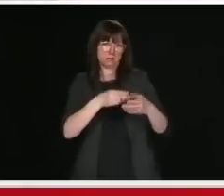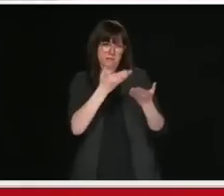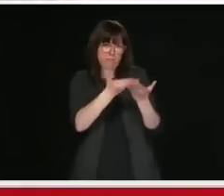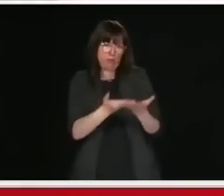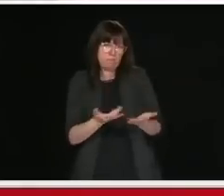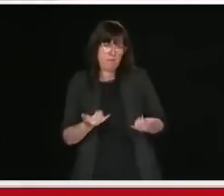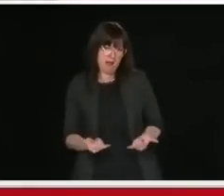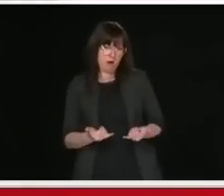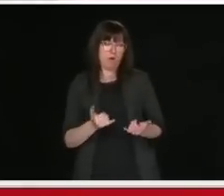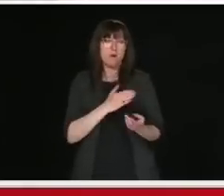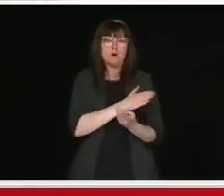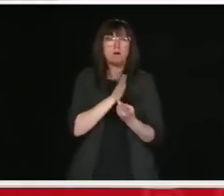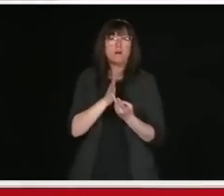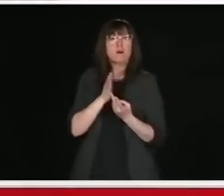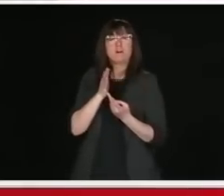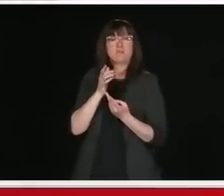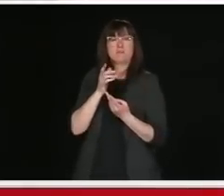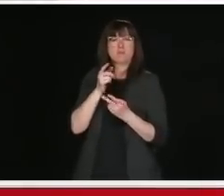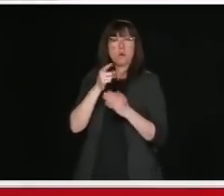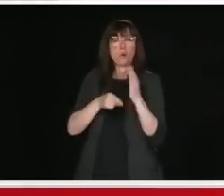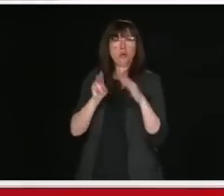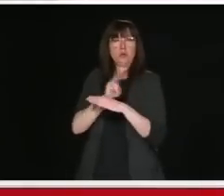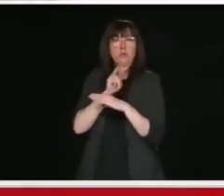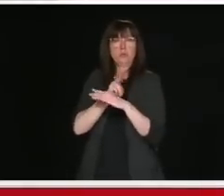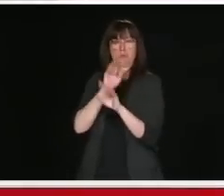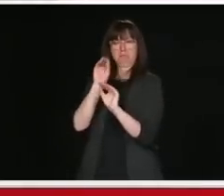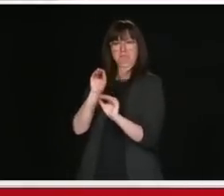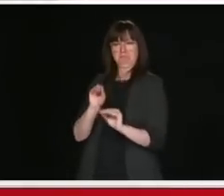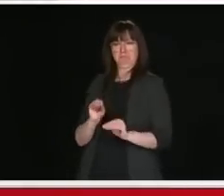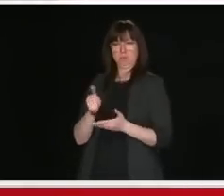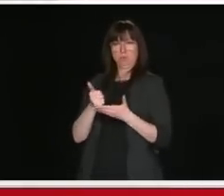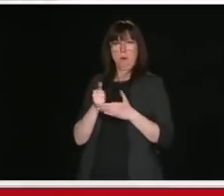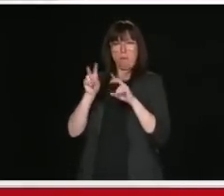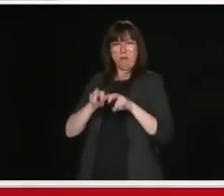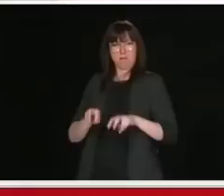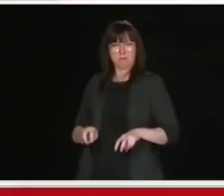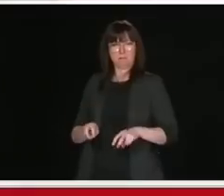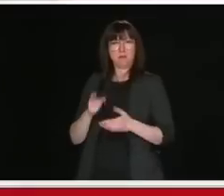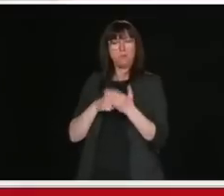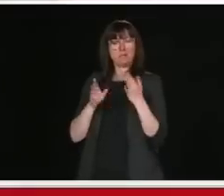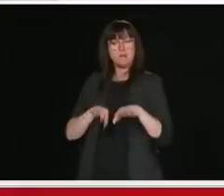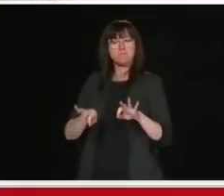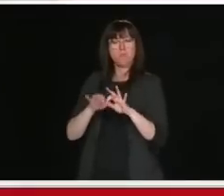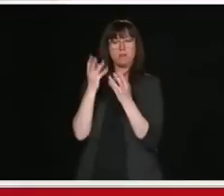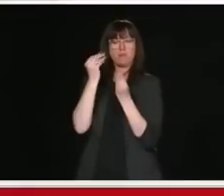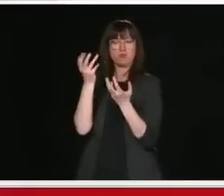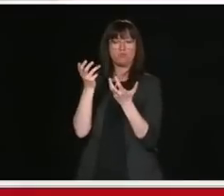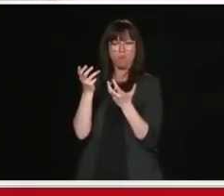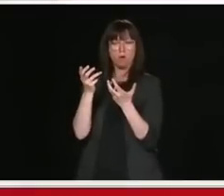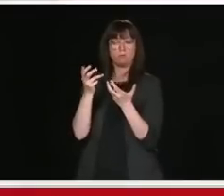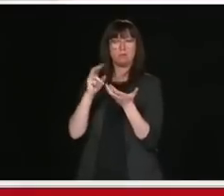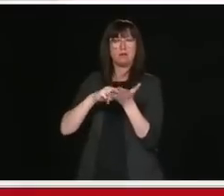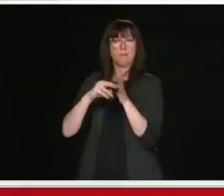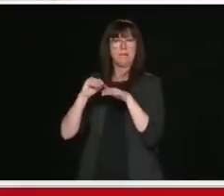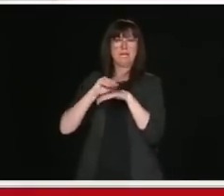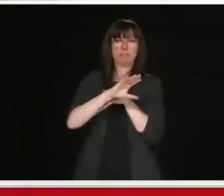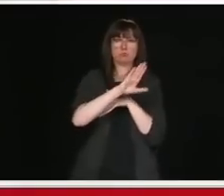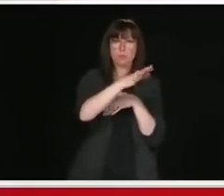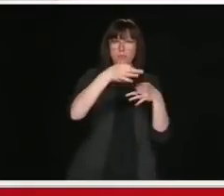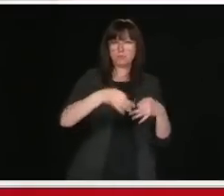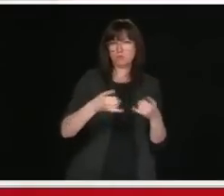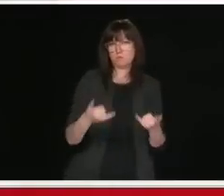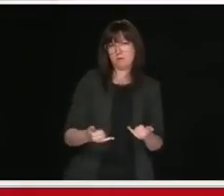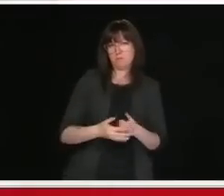those analyses? What are the key things that you're asking to be told about that is guiding your decision-making right now? What we've been working with the provinces on